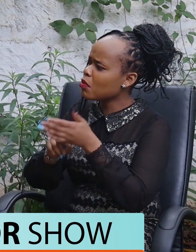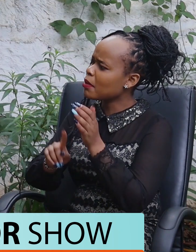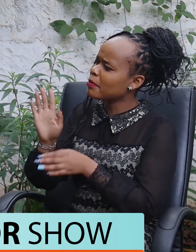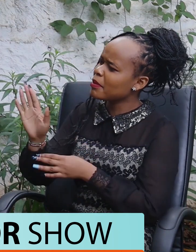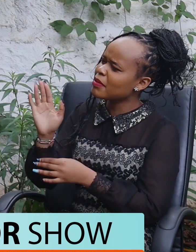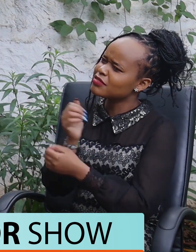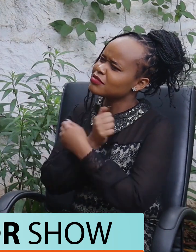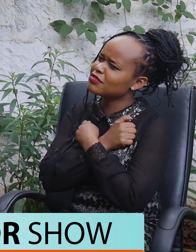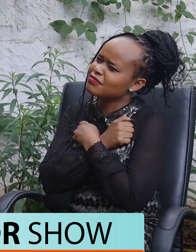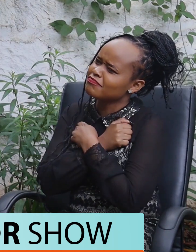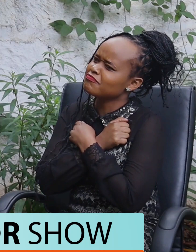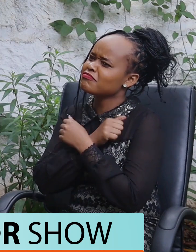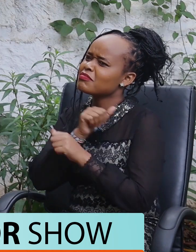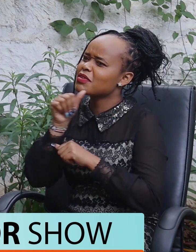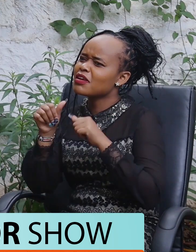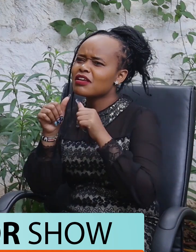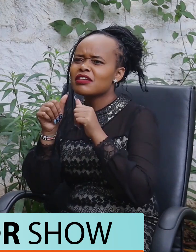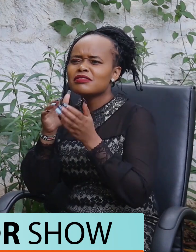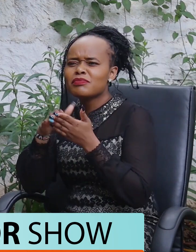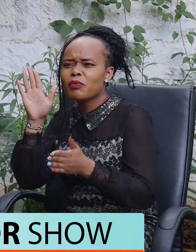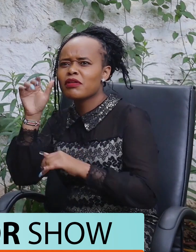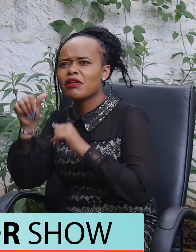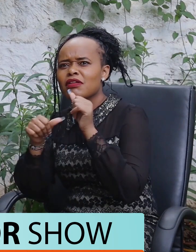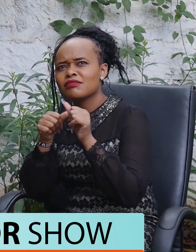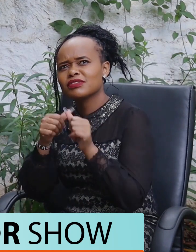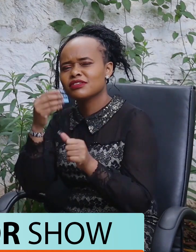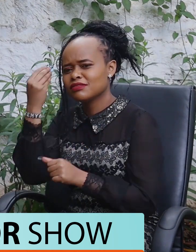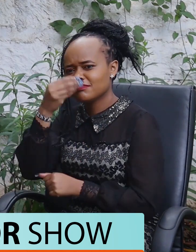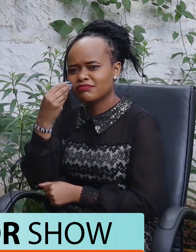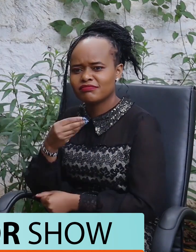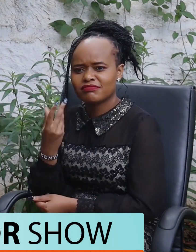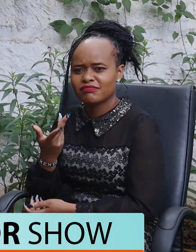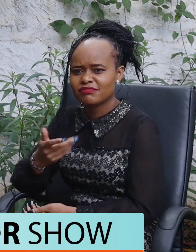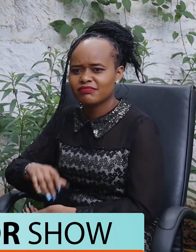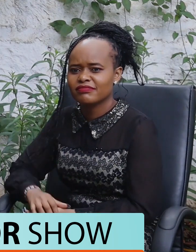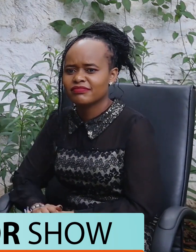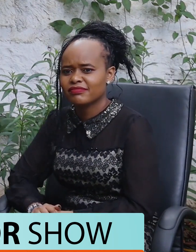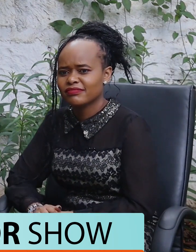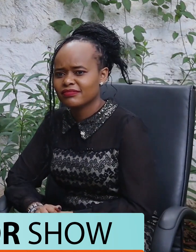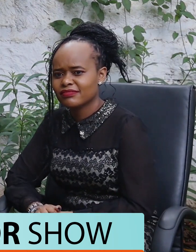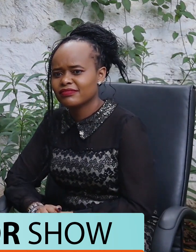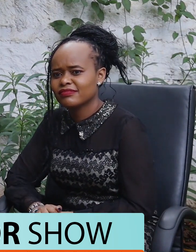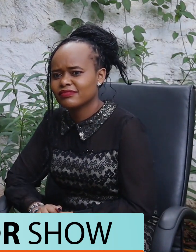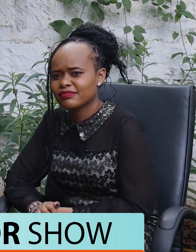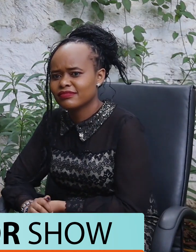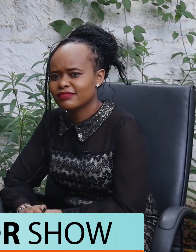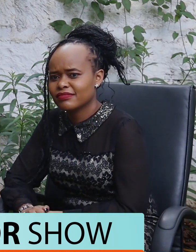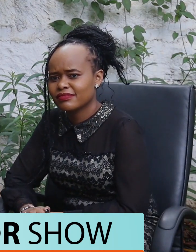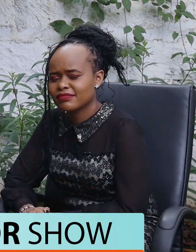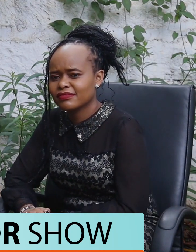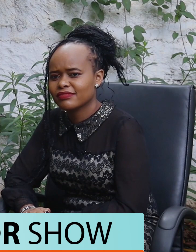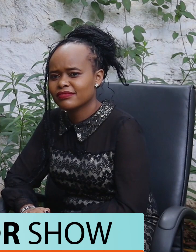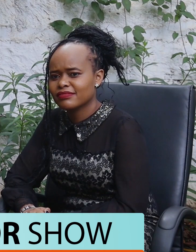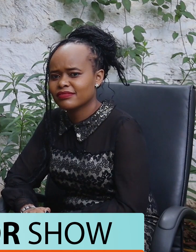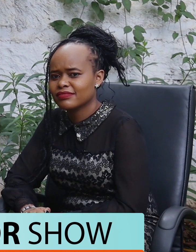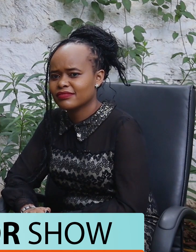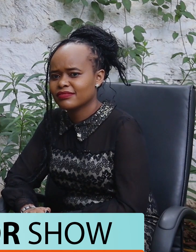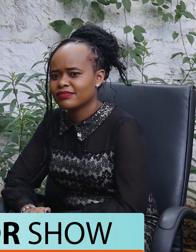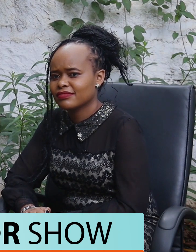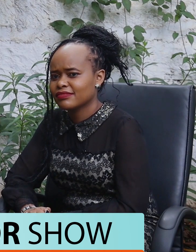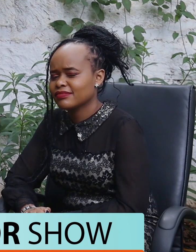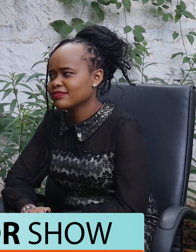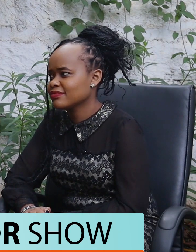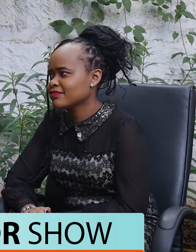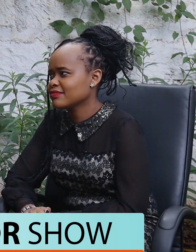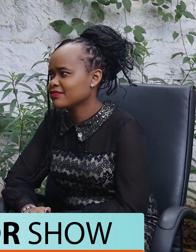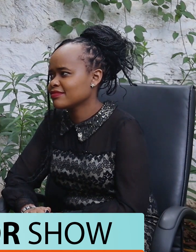and the services that we're having in this industry, they need a lot of motivation. Tell us what you love the most about this industry and